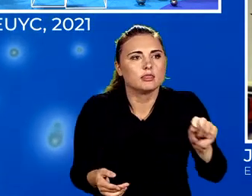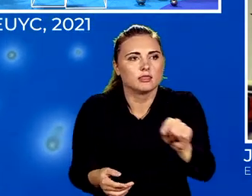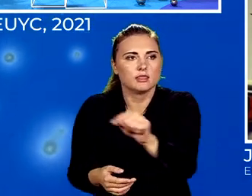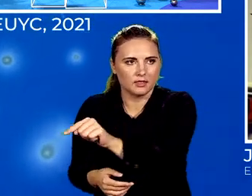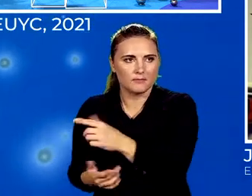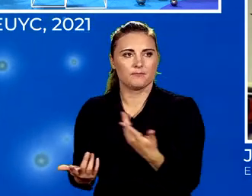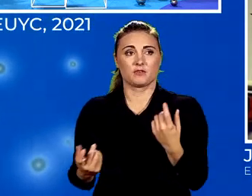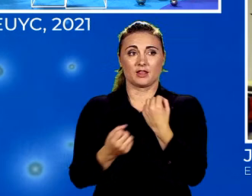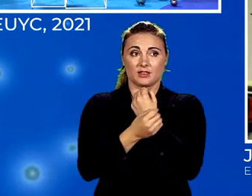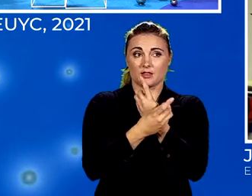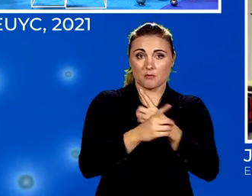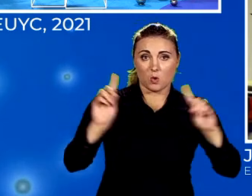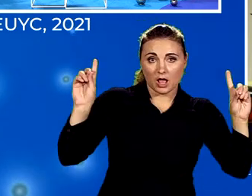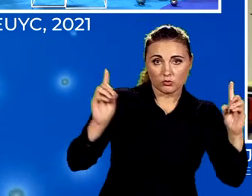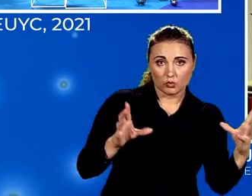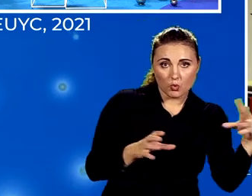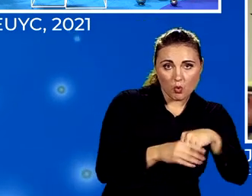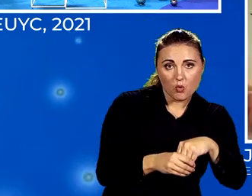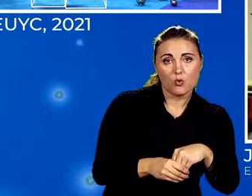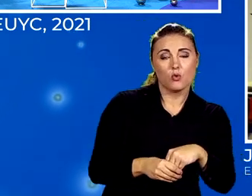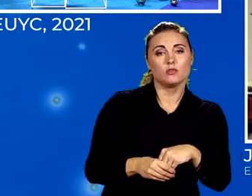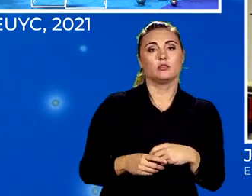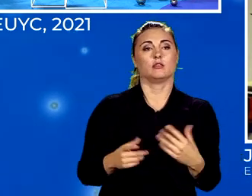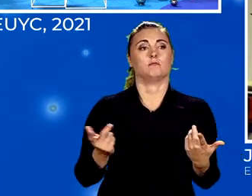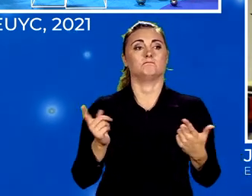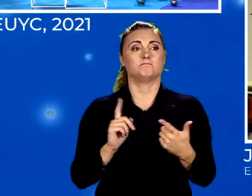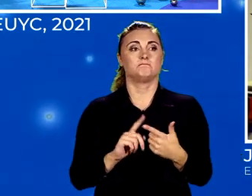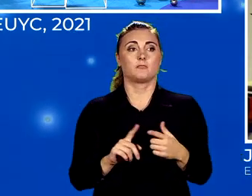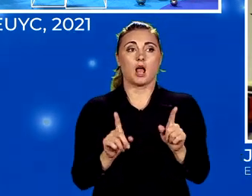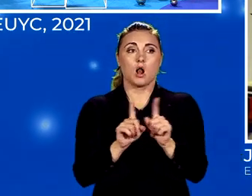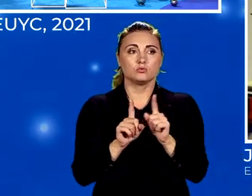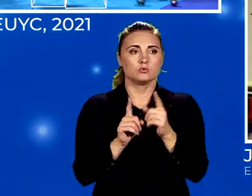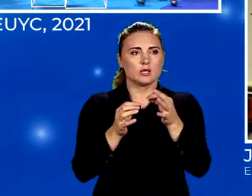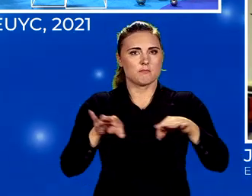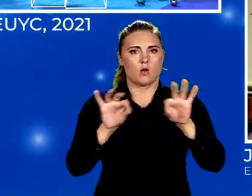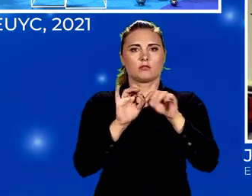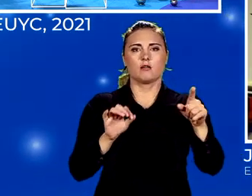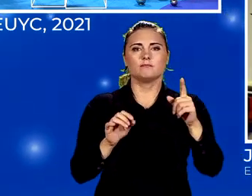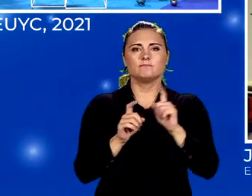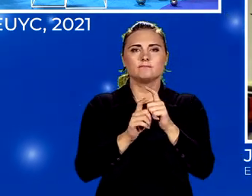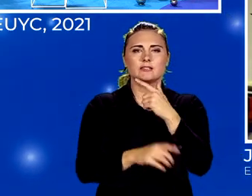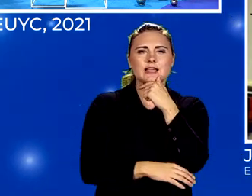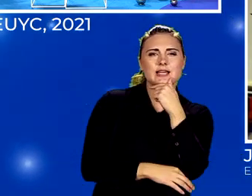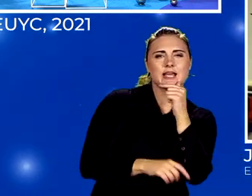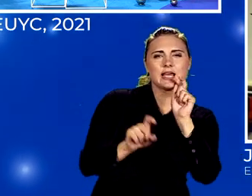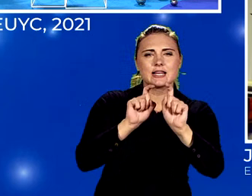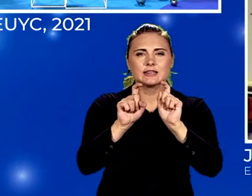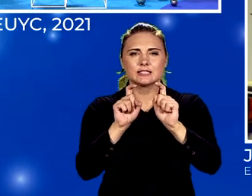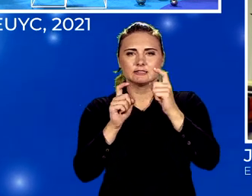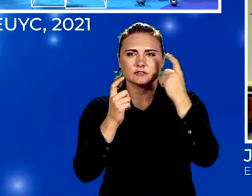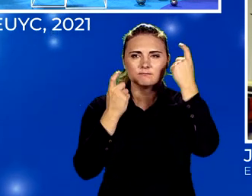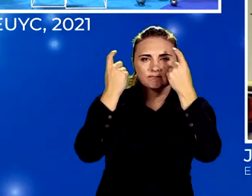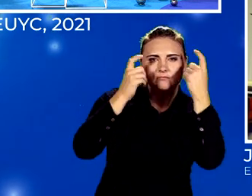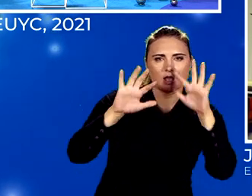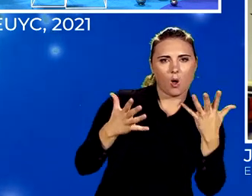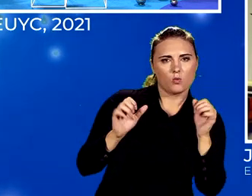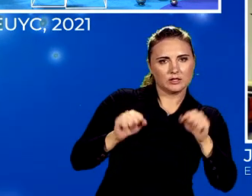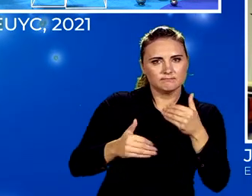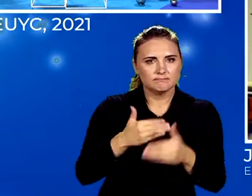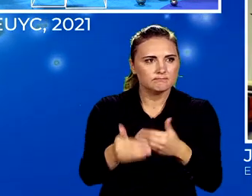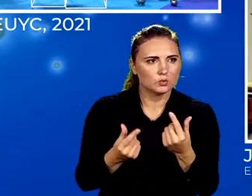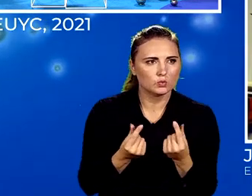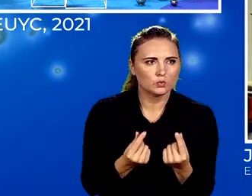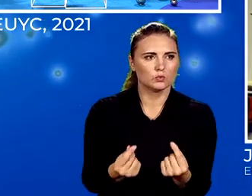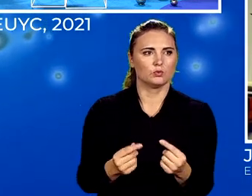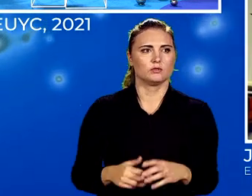center. I must say I take very seriously also the critique from Elsie and from others about the youth dialogue not always being up to